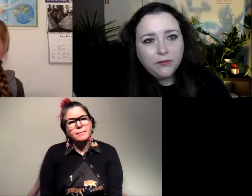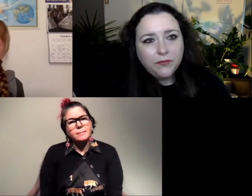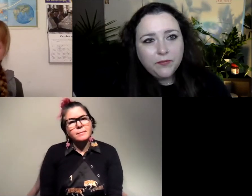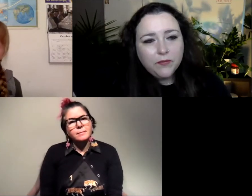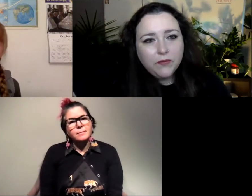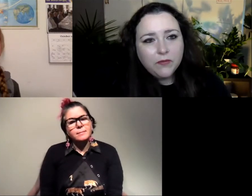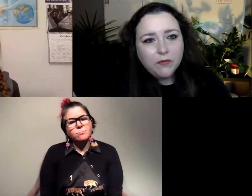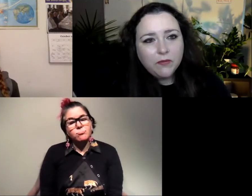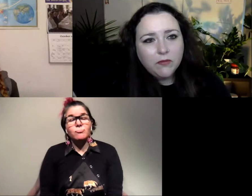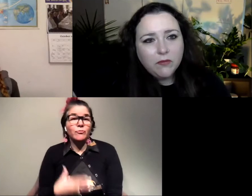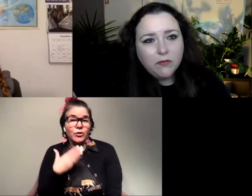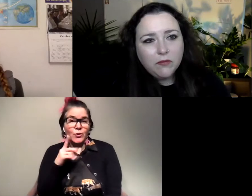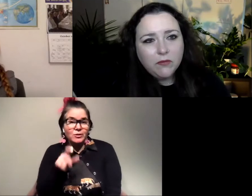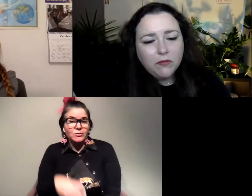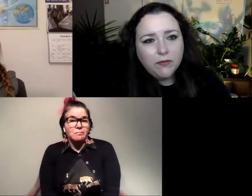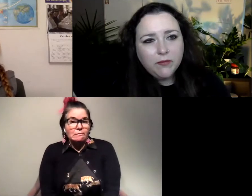Good question.